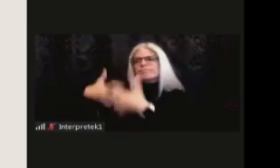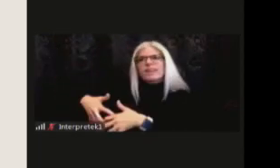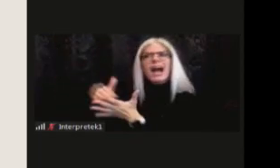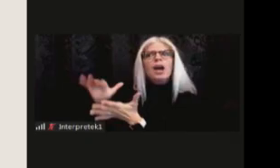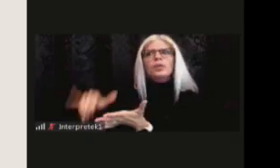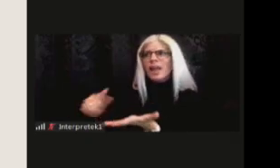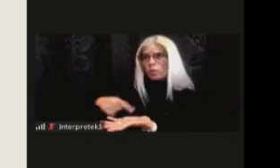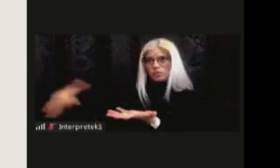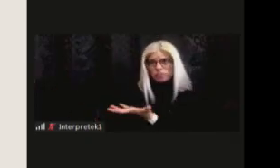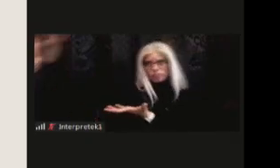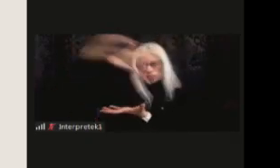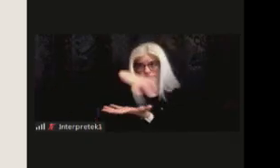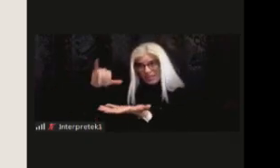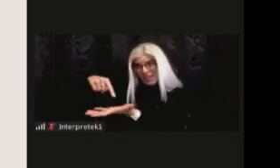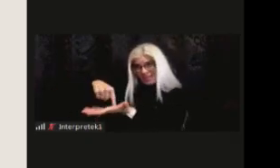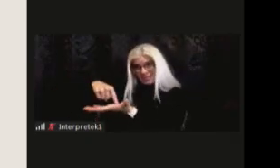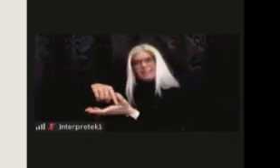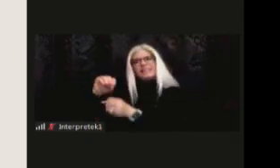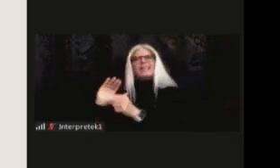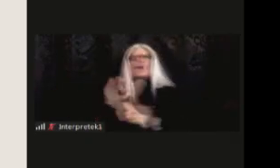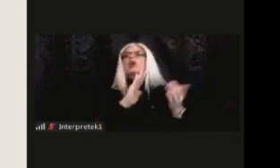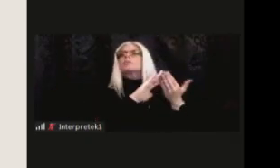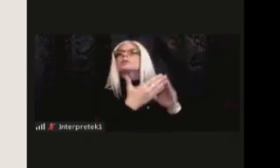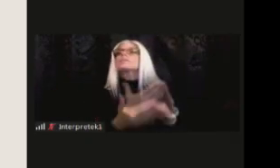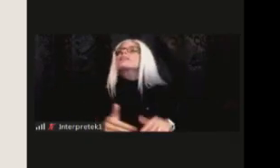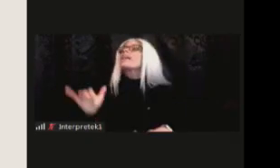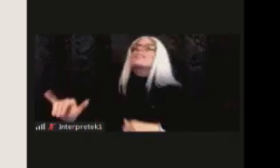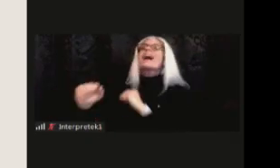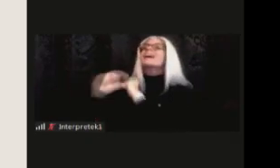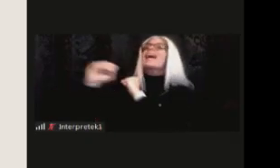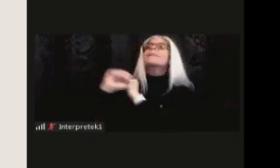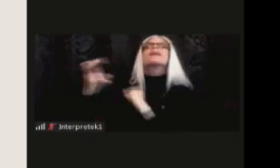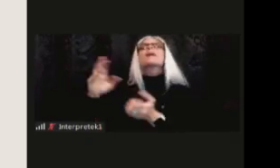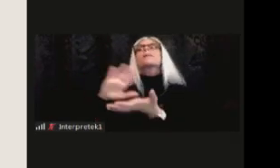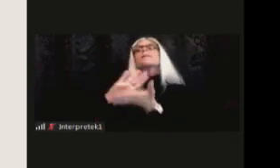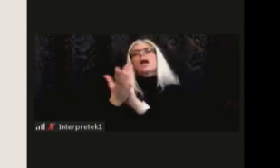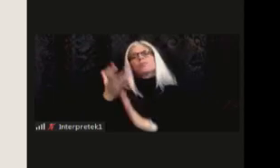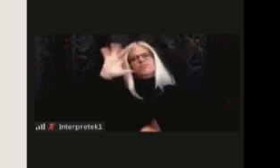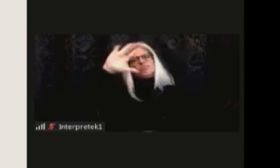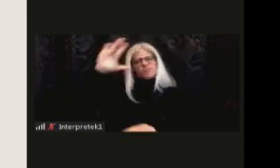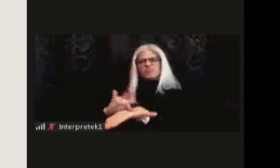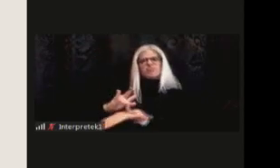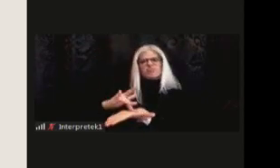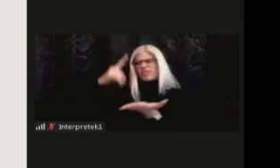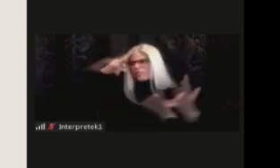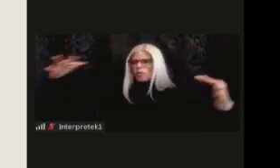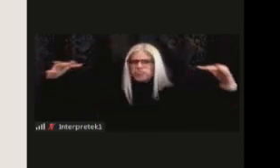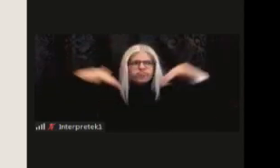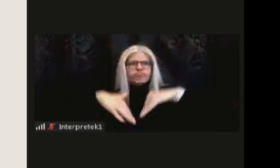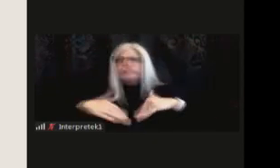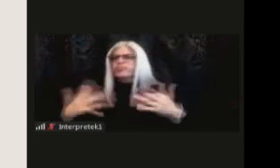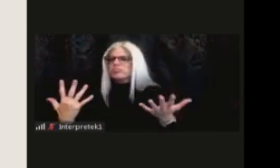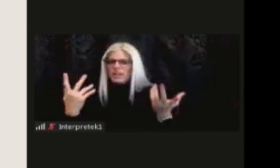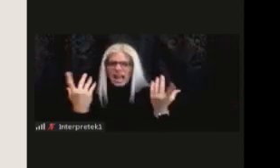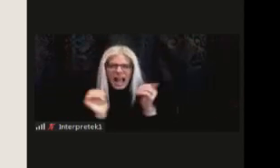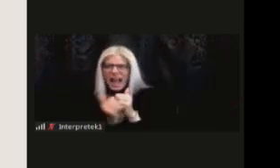our community. The campaign will serve as a hub for collaborative work and resources sharing in a way that moves us